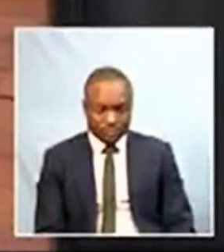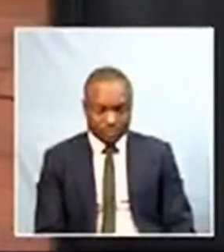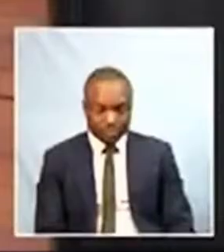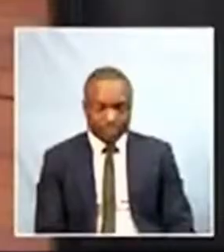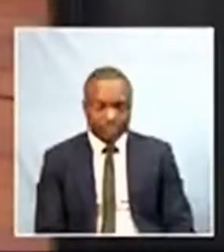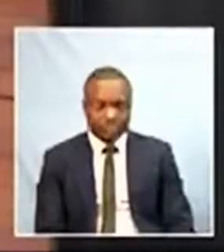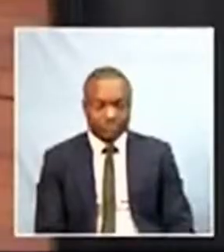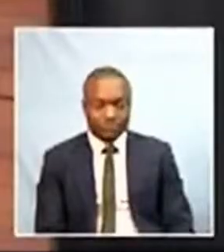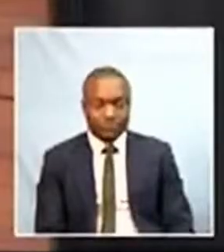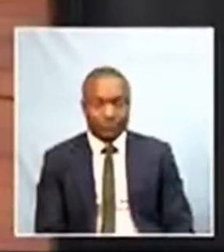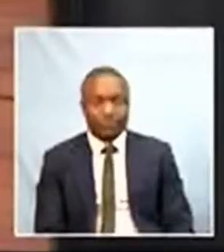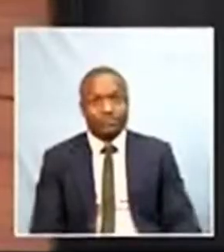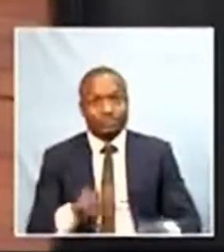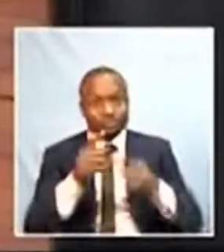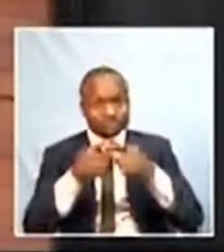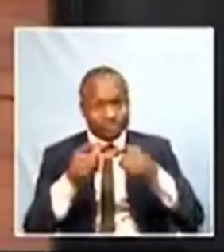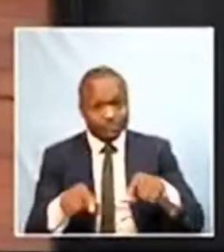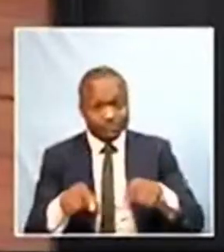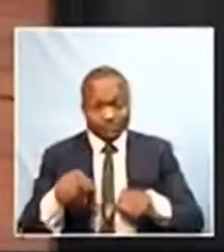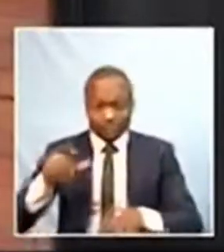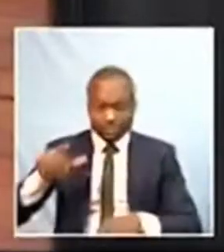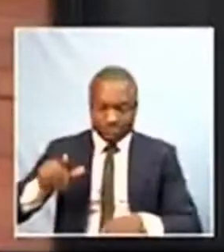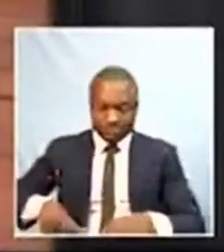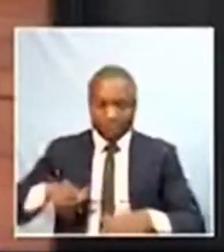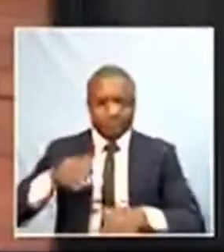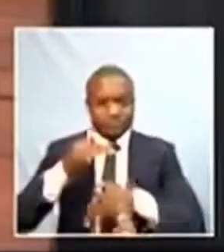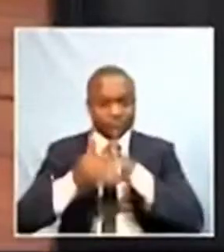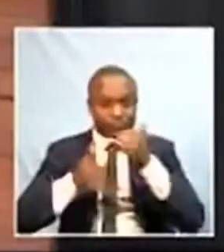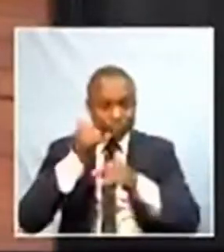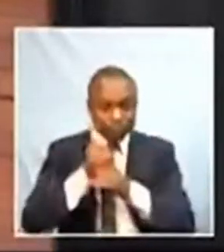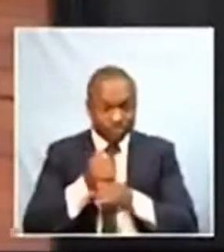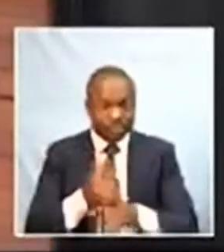it was done last year